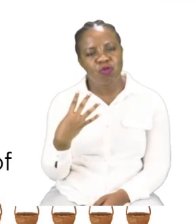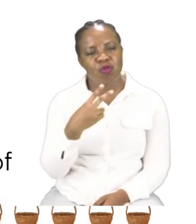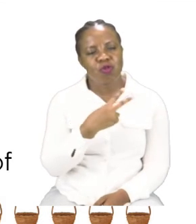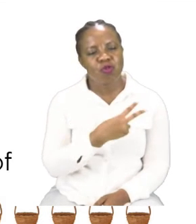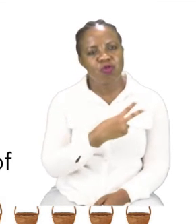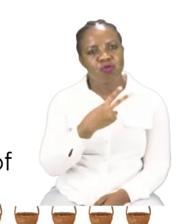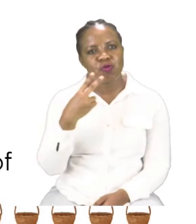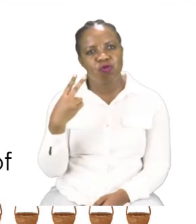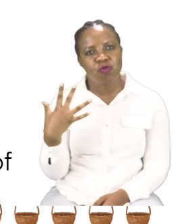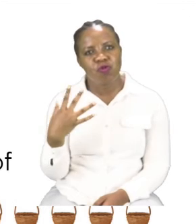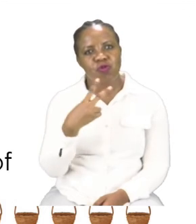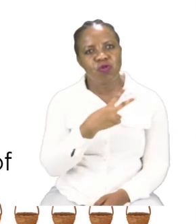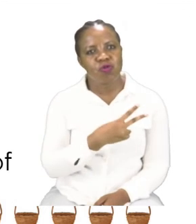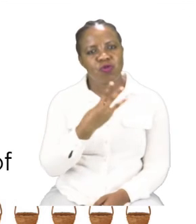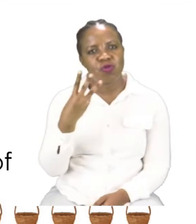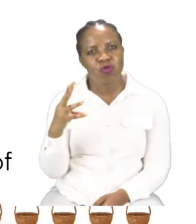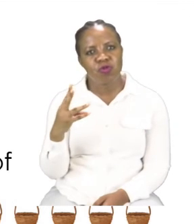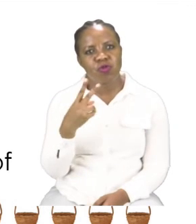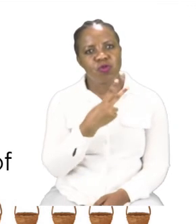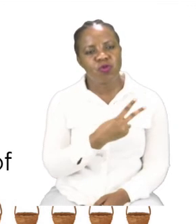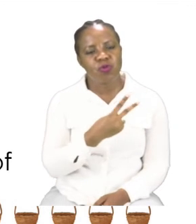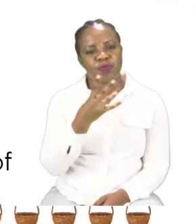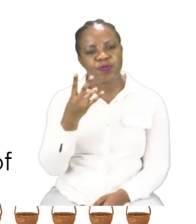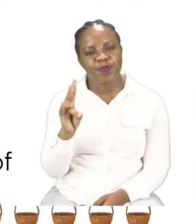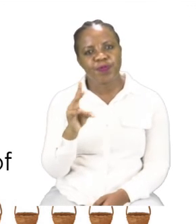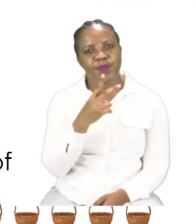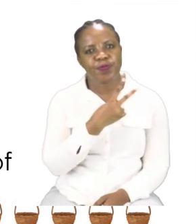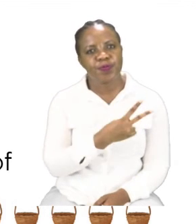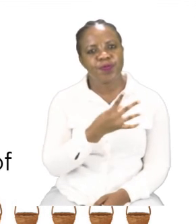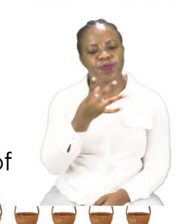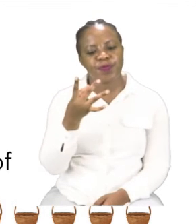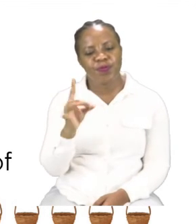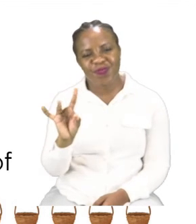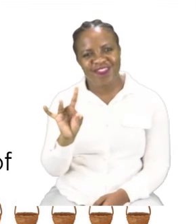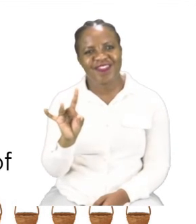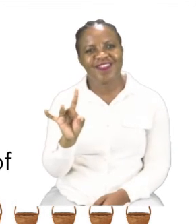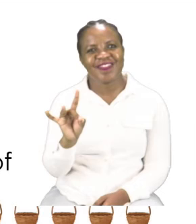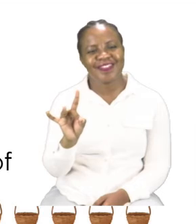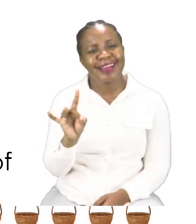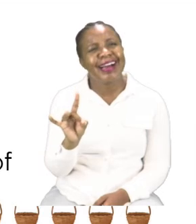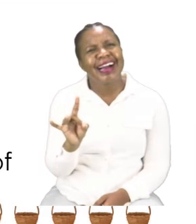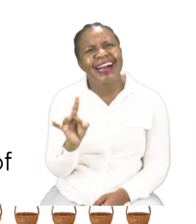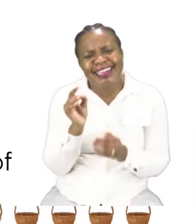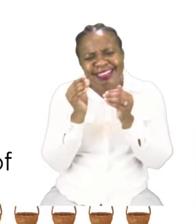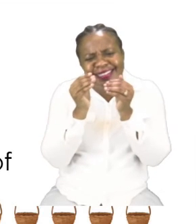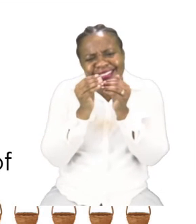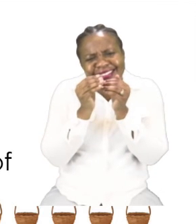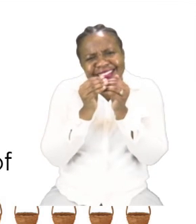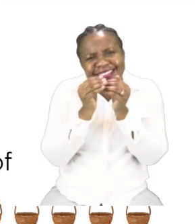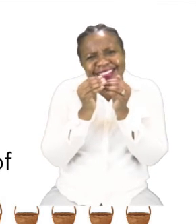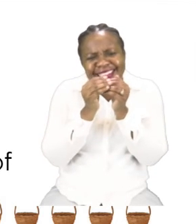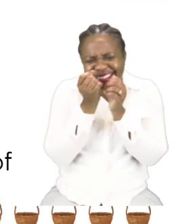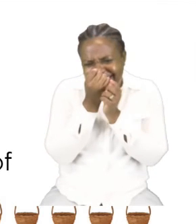24, 25, 26, 27, 28. Oh, I was so